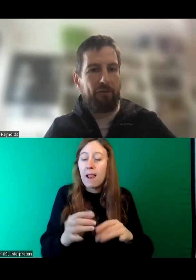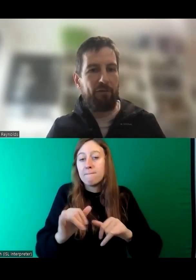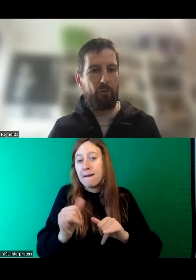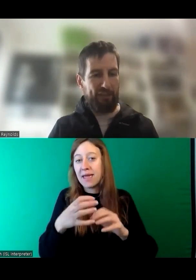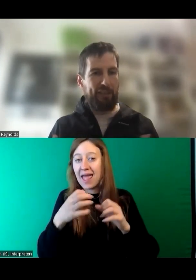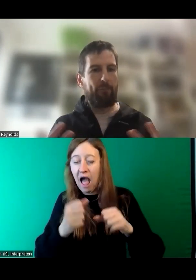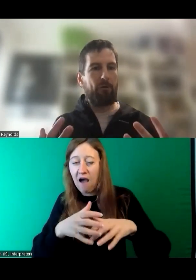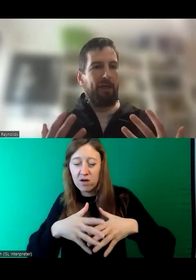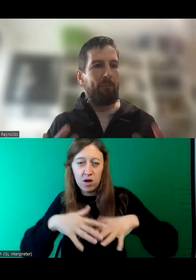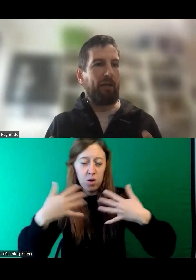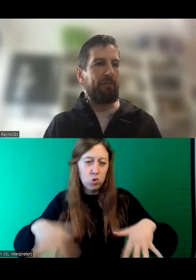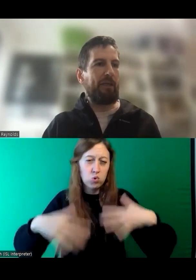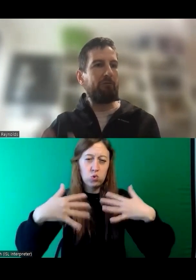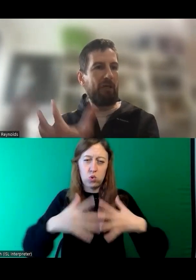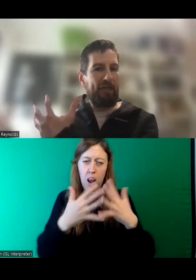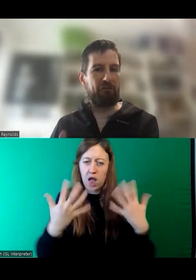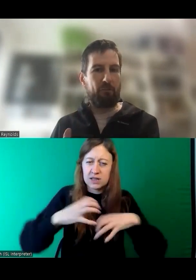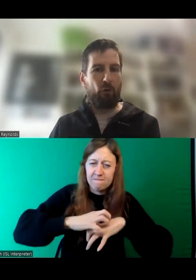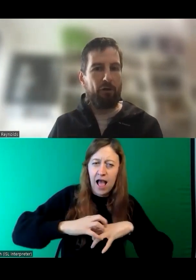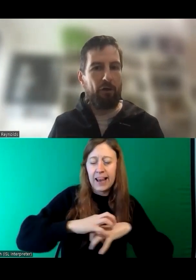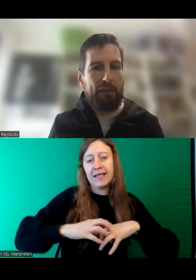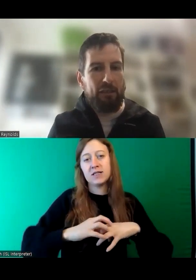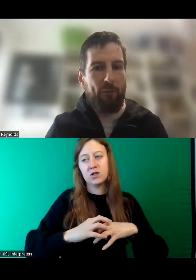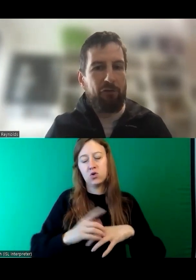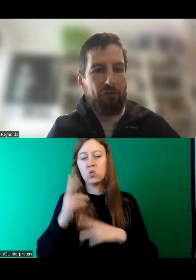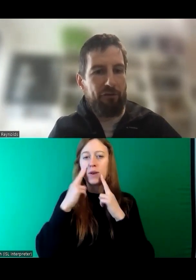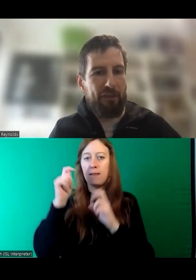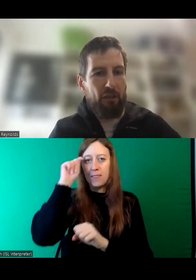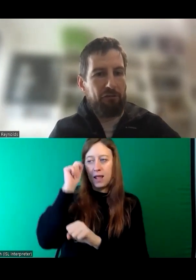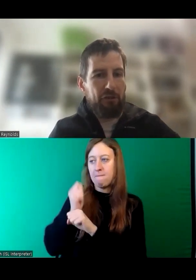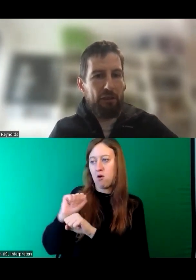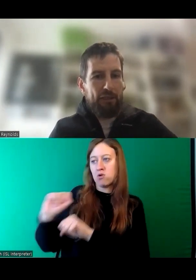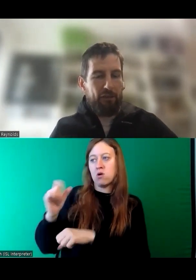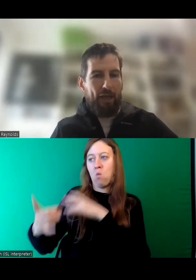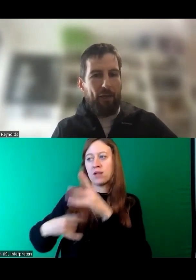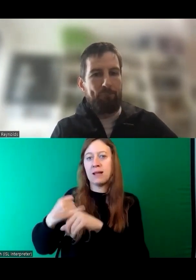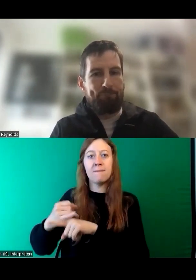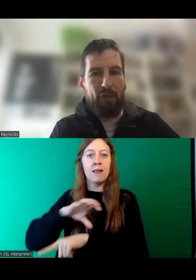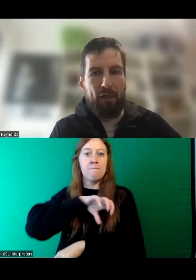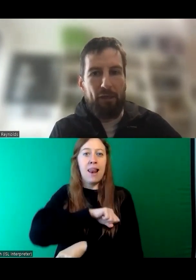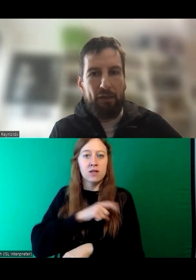of that. And so thinking about Palestine in relation to broader climate justice and ecological